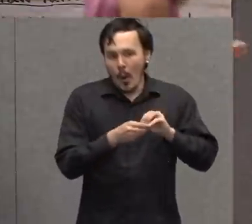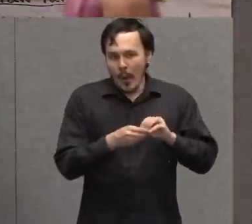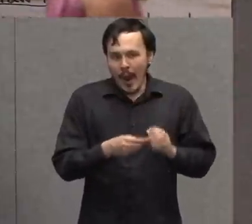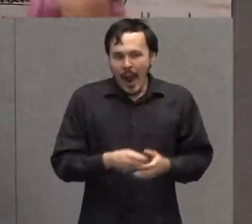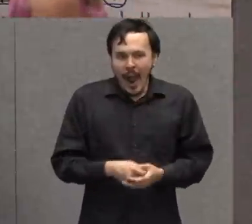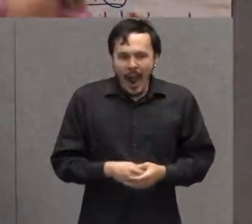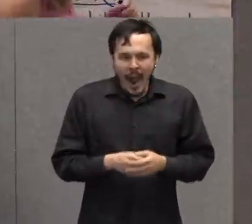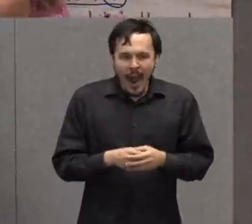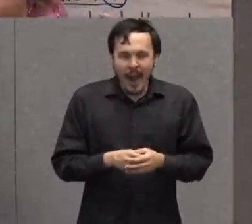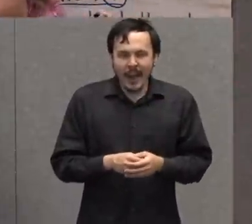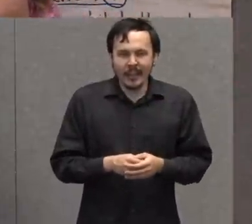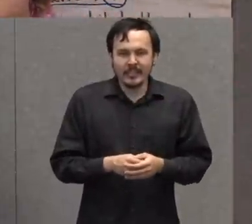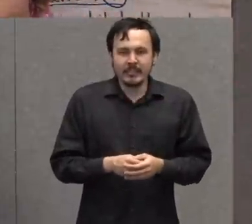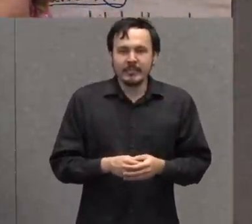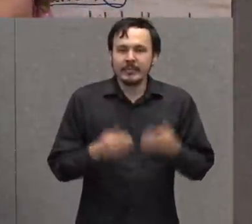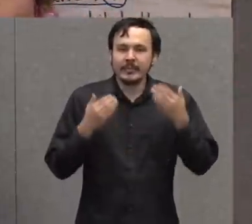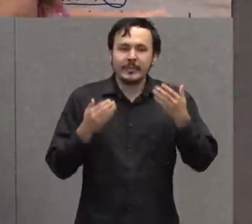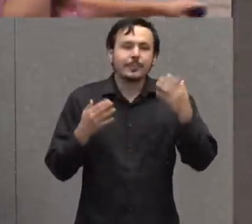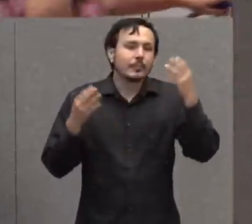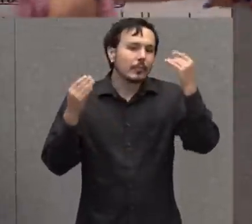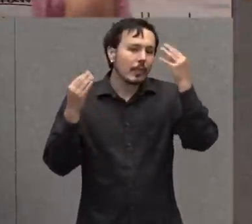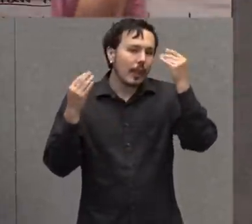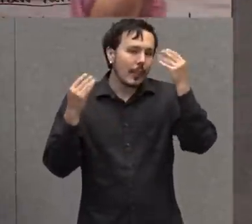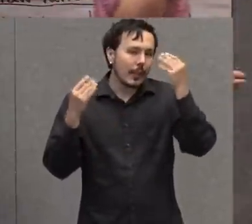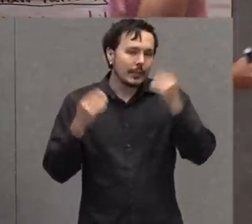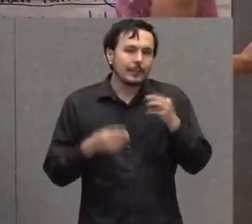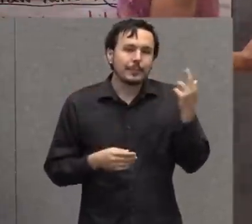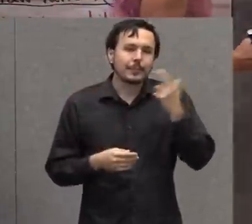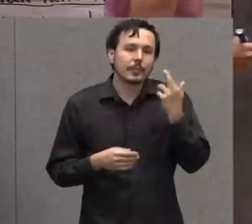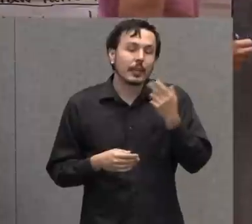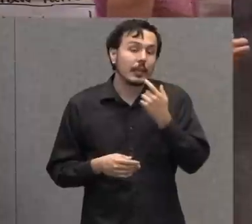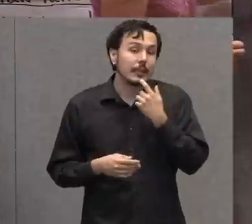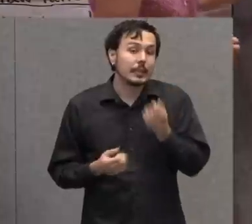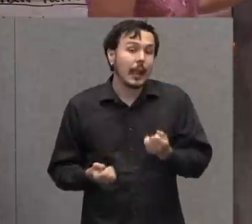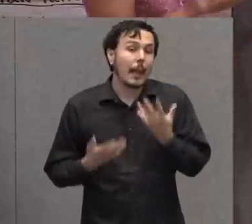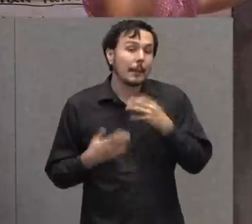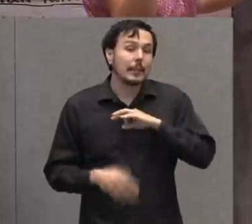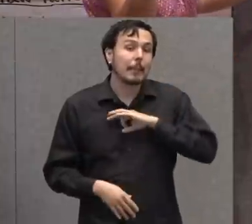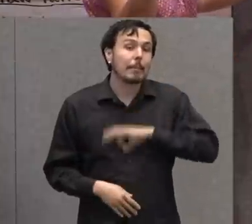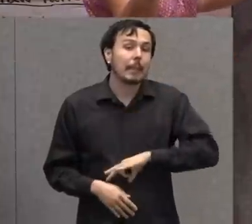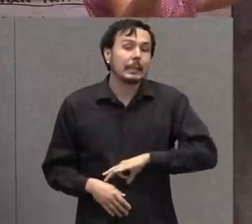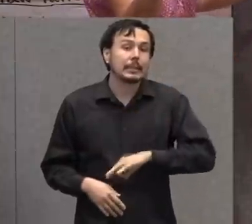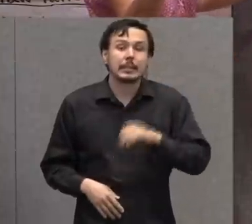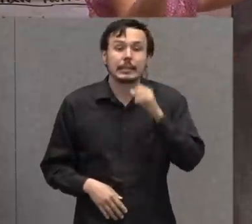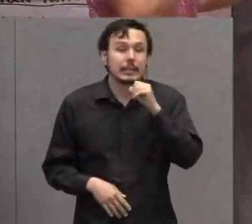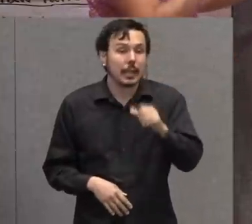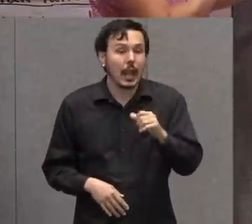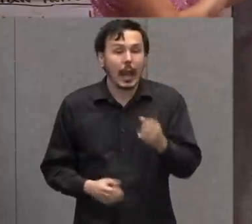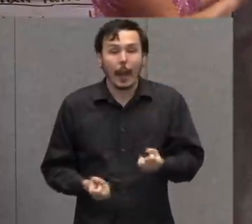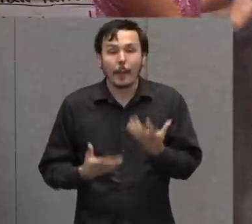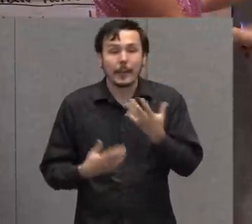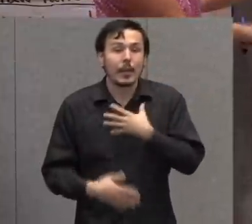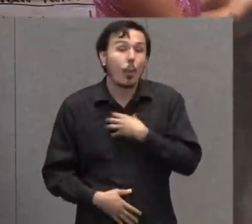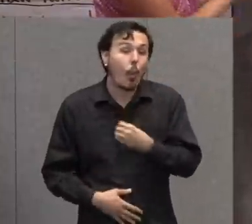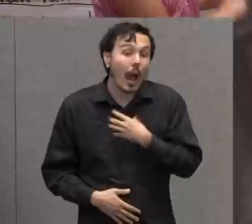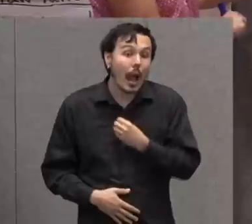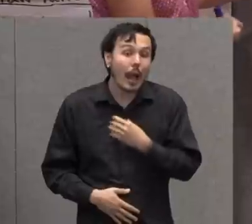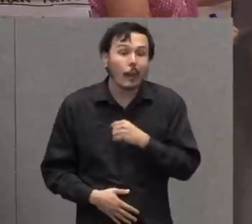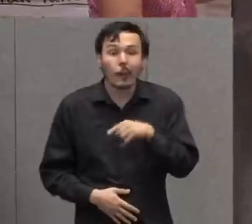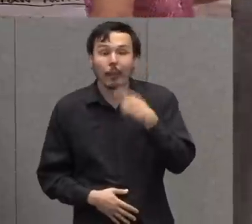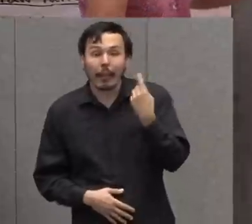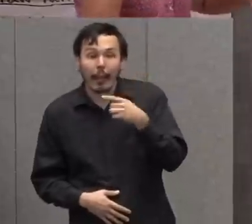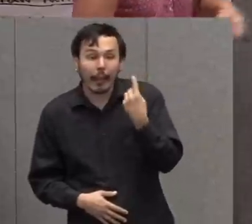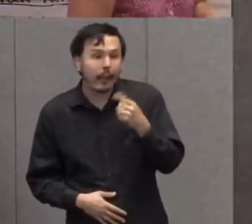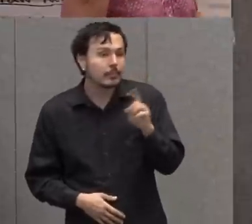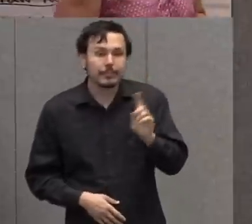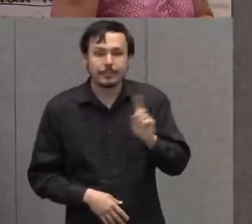So let's go ahead and think, because remember, it said how many buttons. It didn't say how many white. It said how many